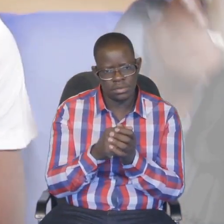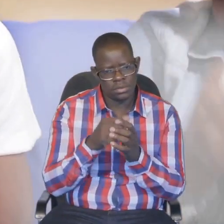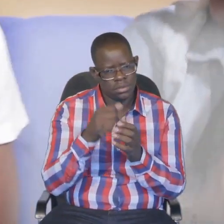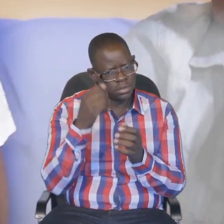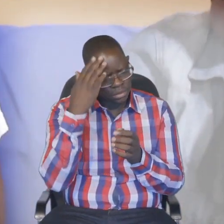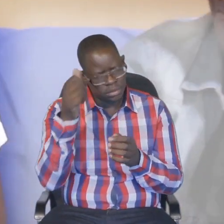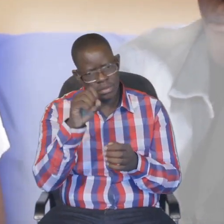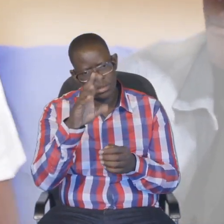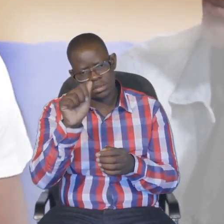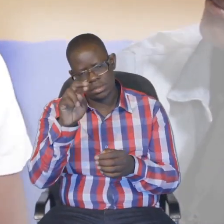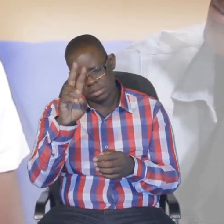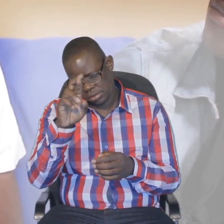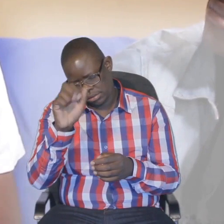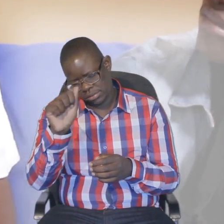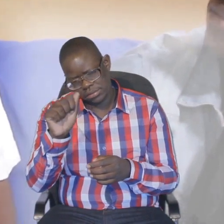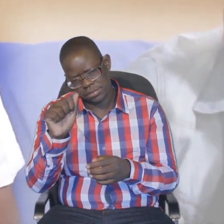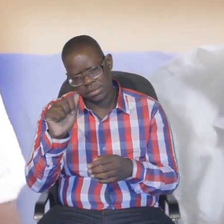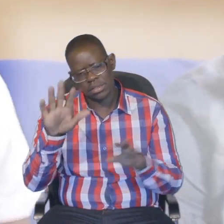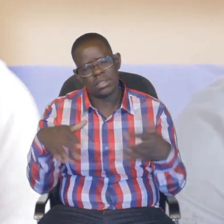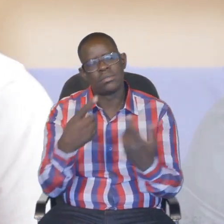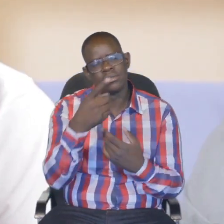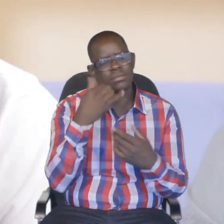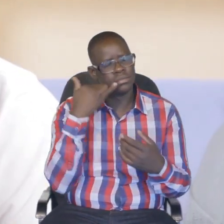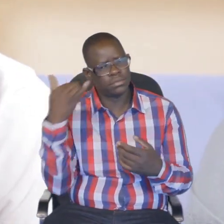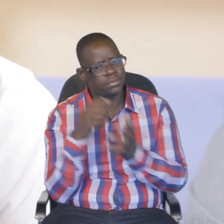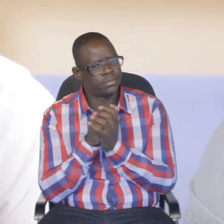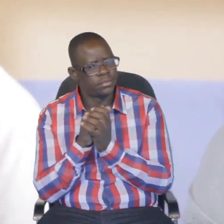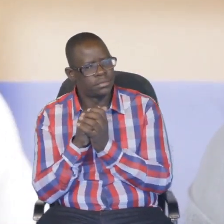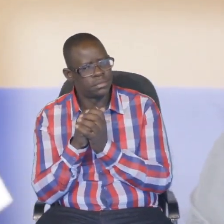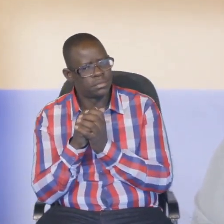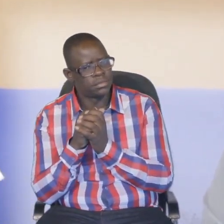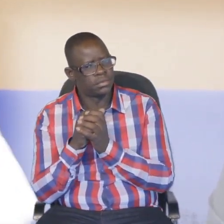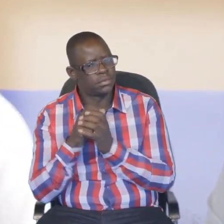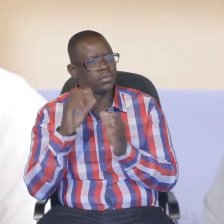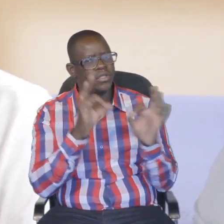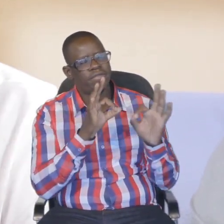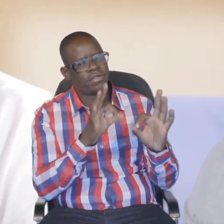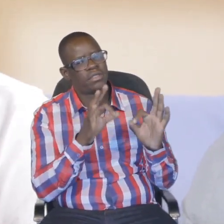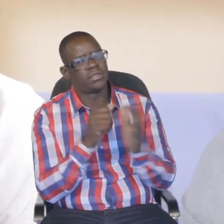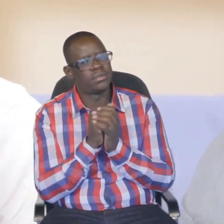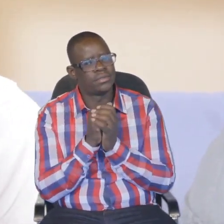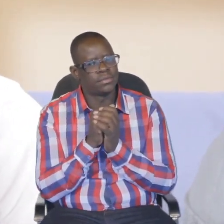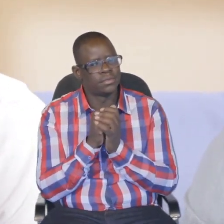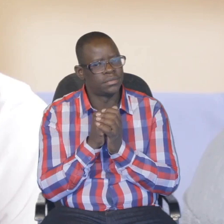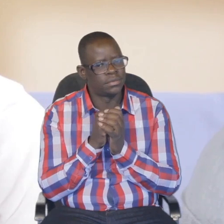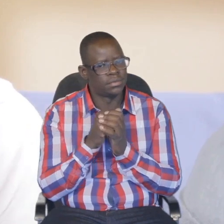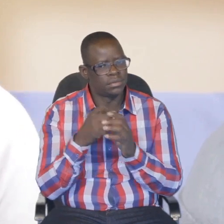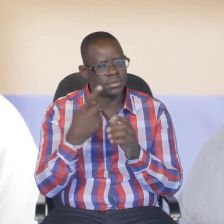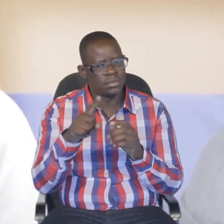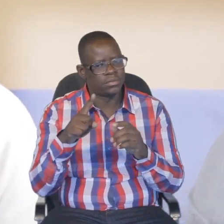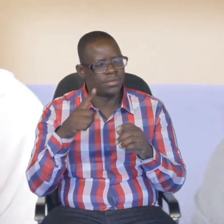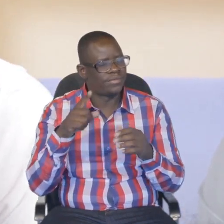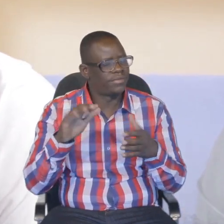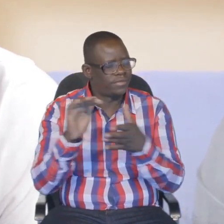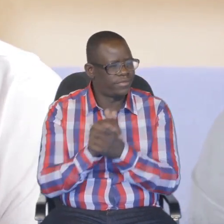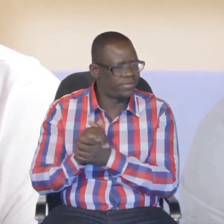Yes, answer. Yes, how are you? Ah, we are fine. Now I'm just here with